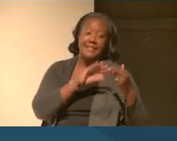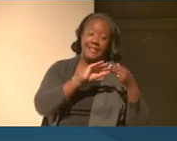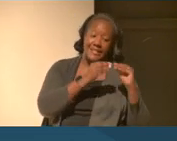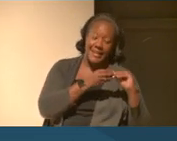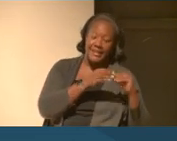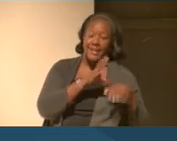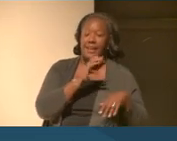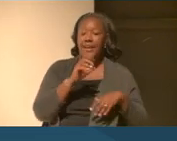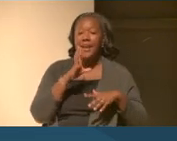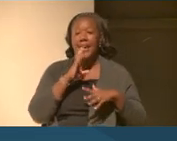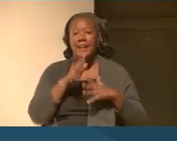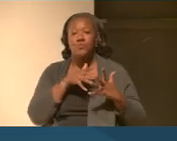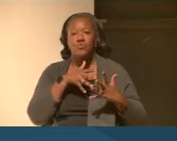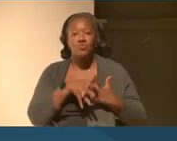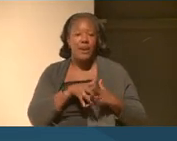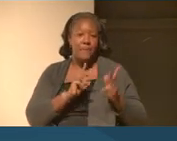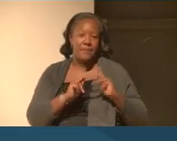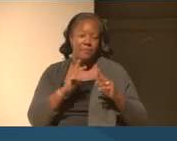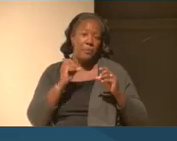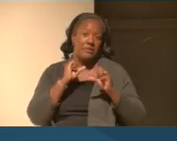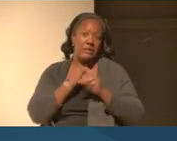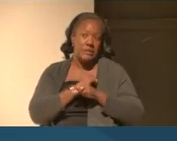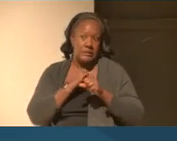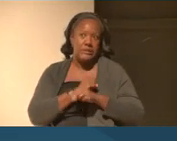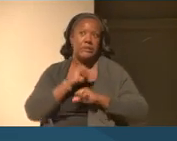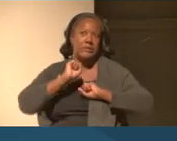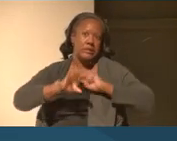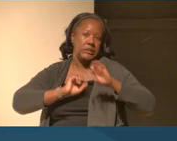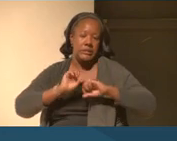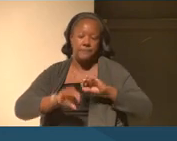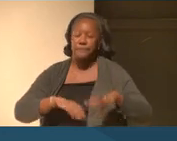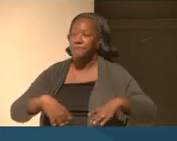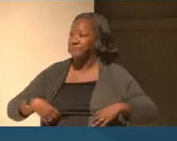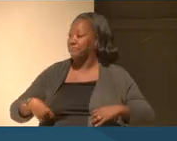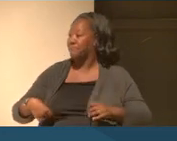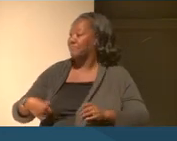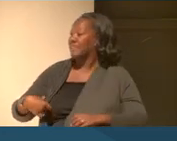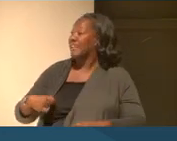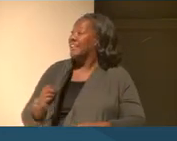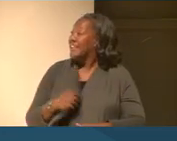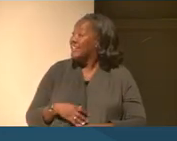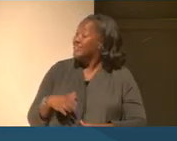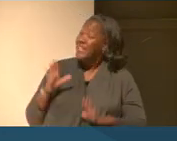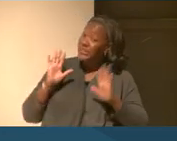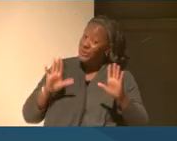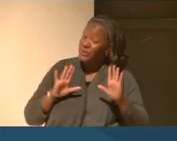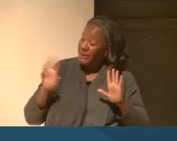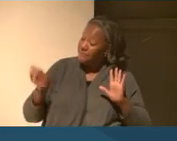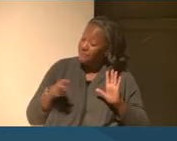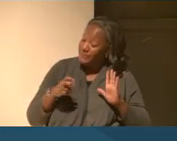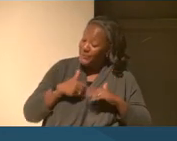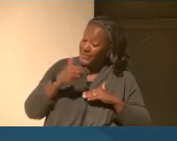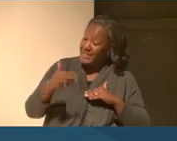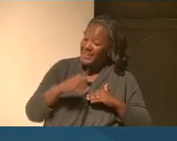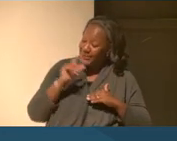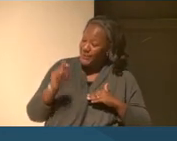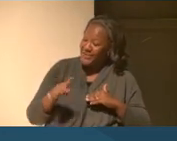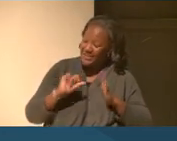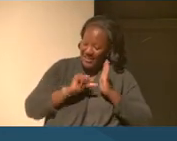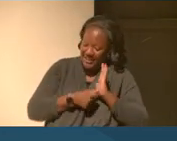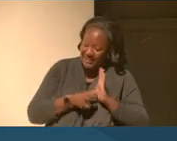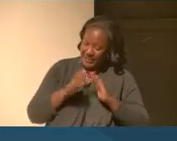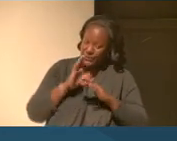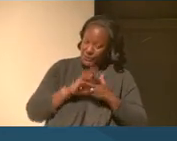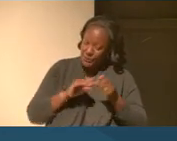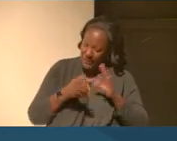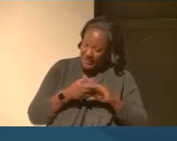about how bad things are. Nancy, perfect introduction to this next question. So the emphasis on storytelling makes me